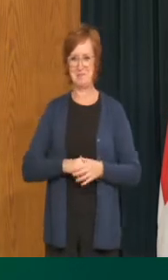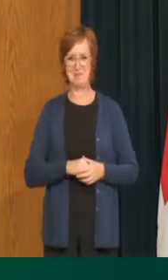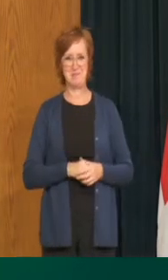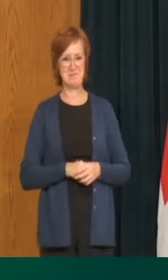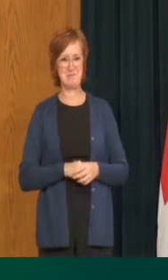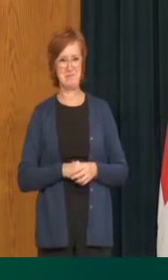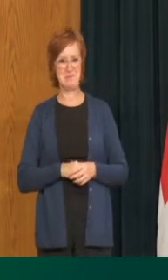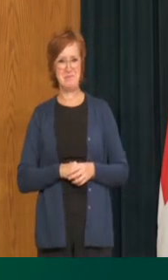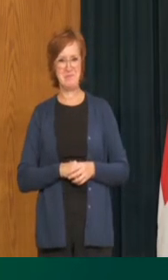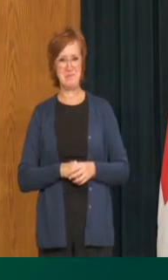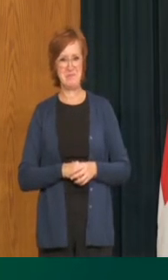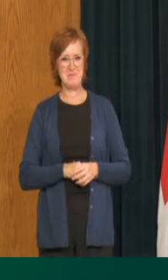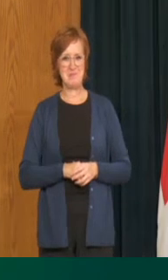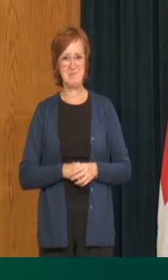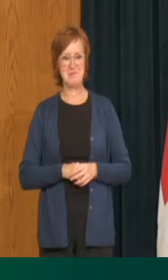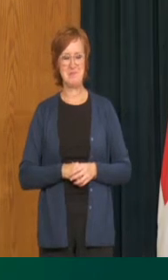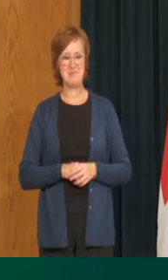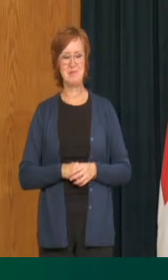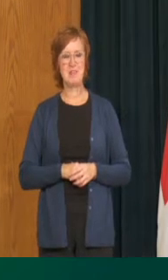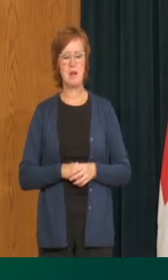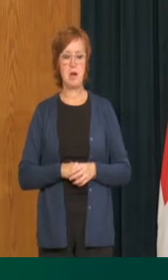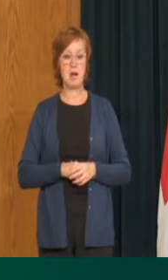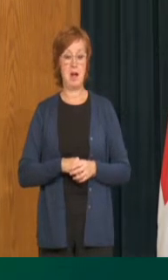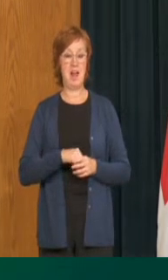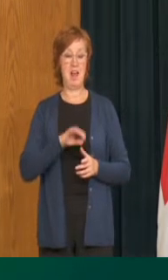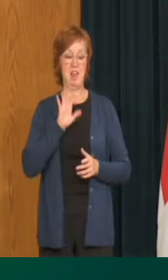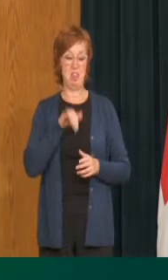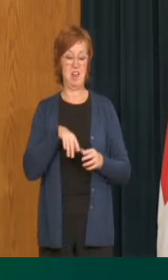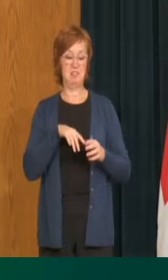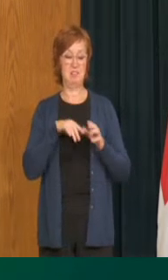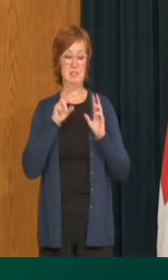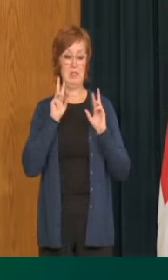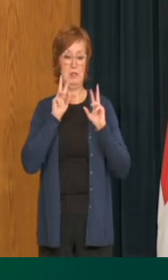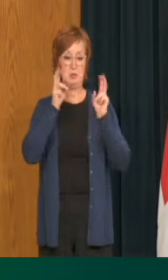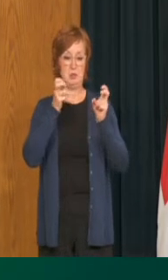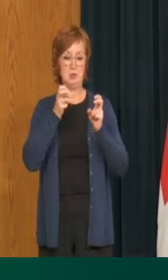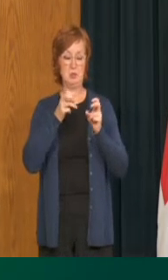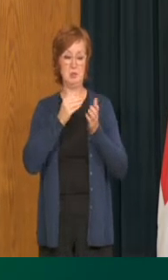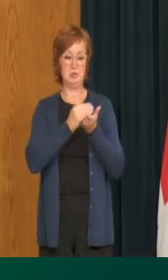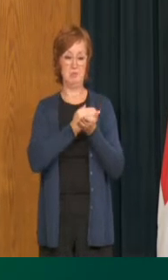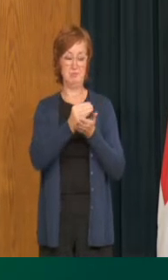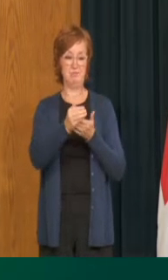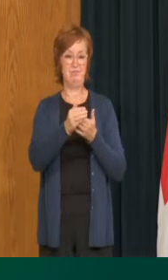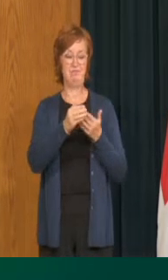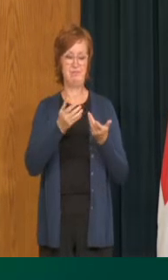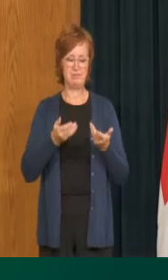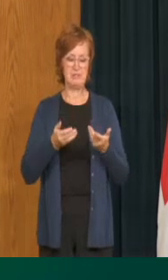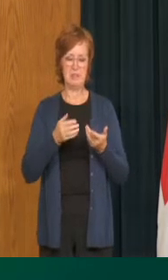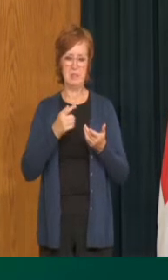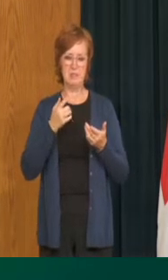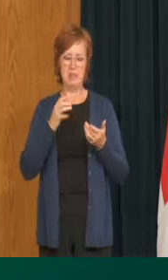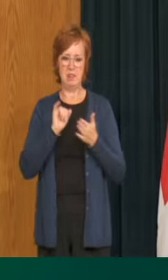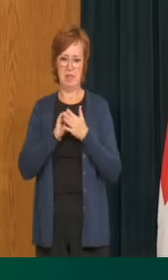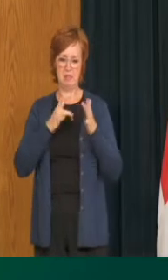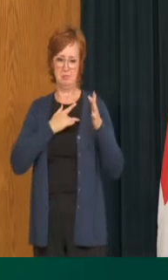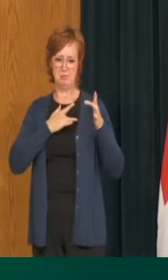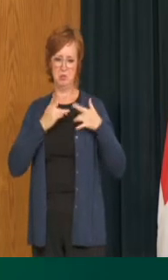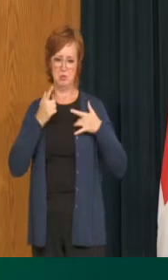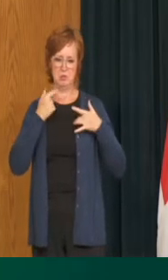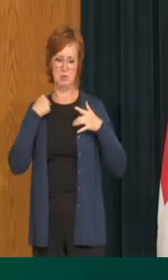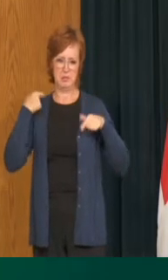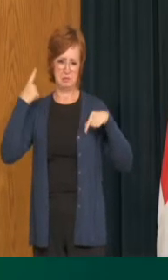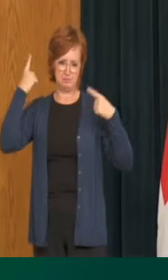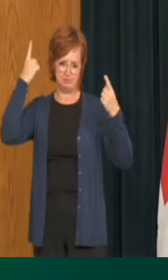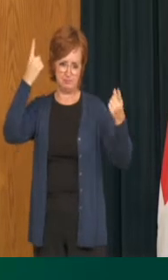This has been our concern since day one. Is well, first and foremost, our concern has been the safety, the health and safety